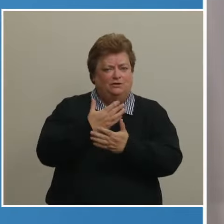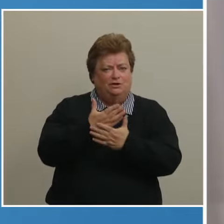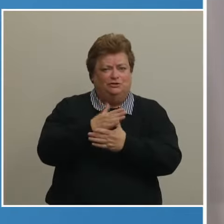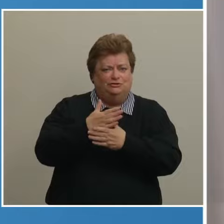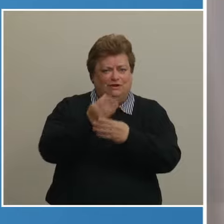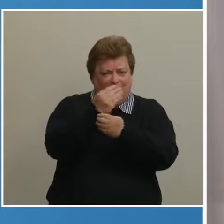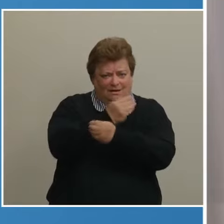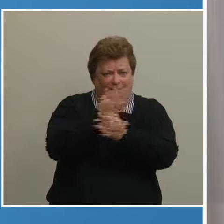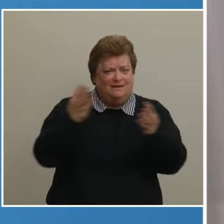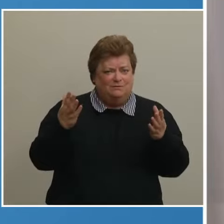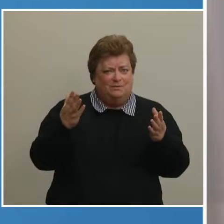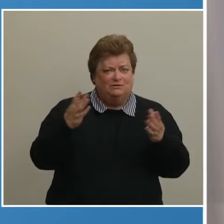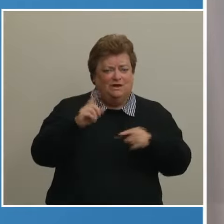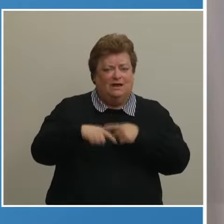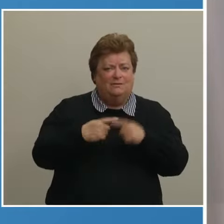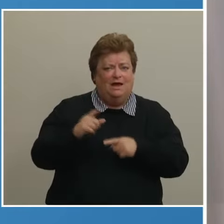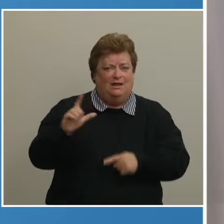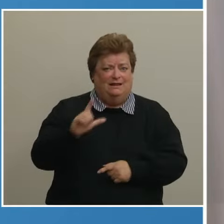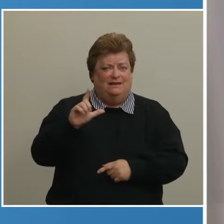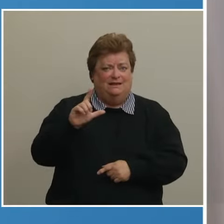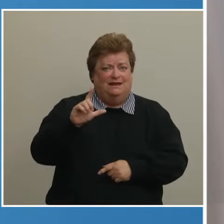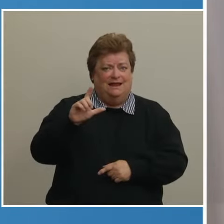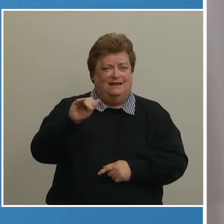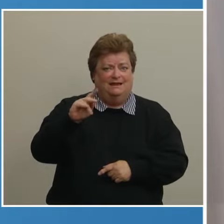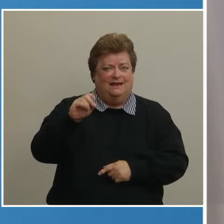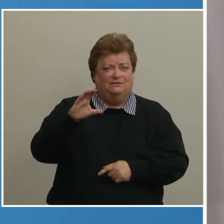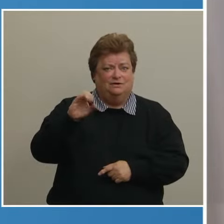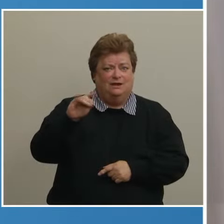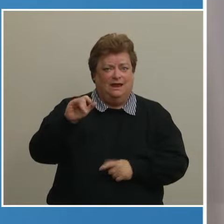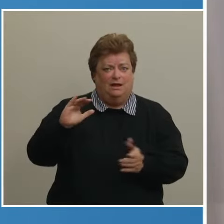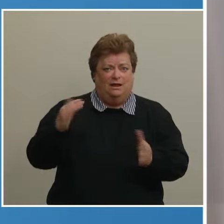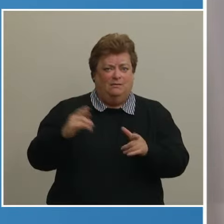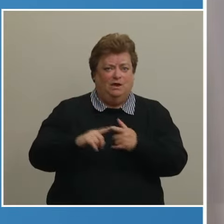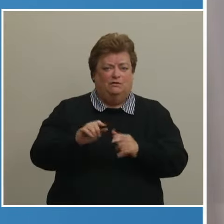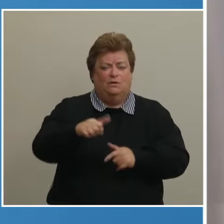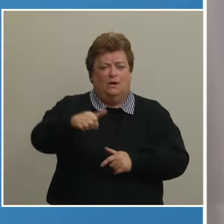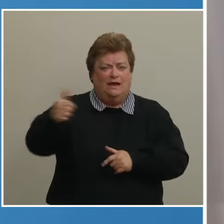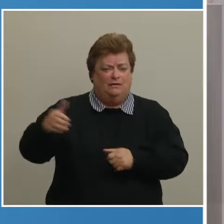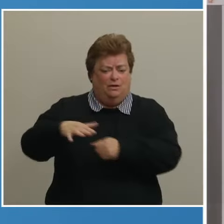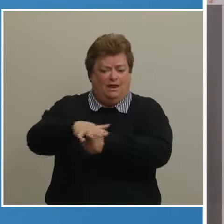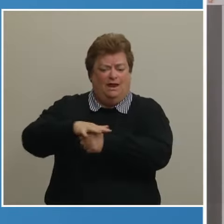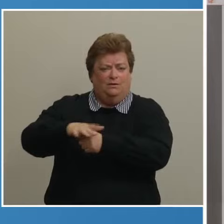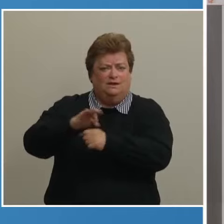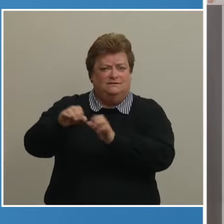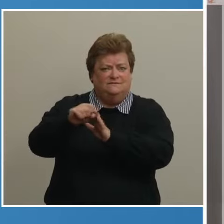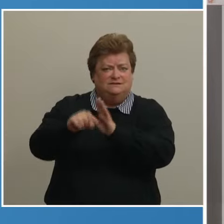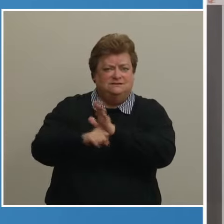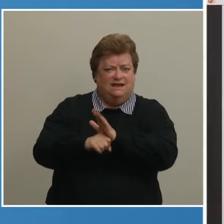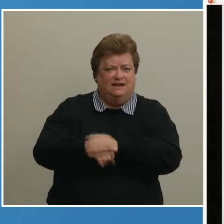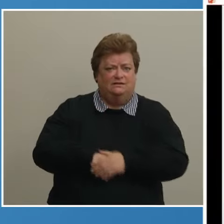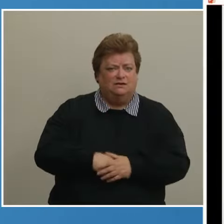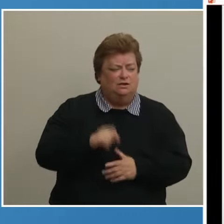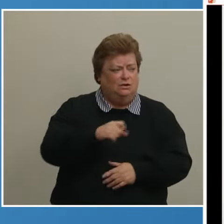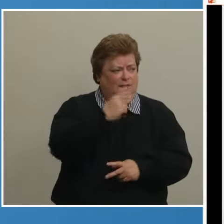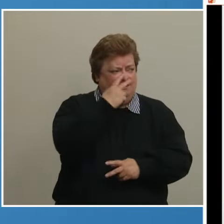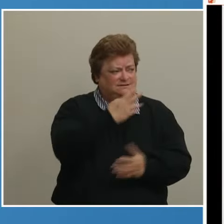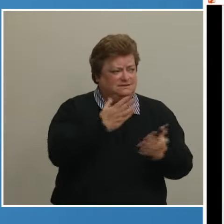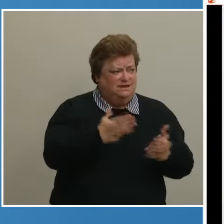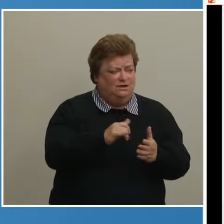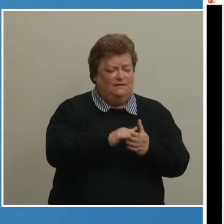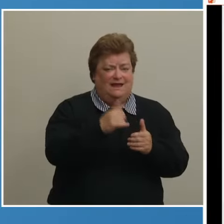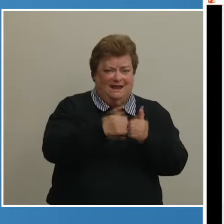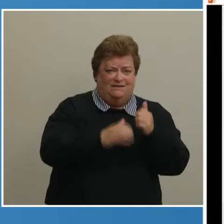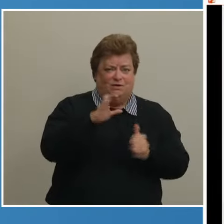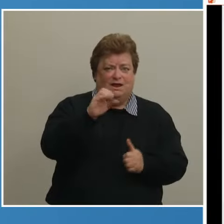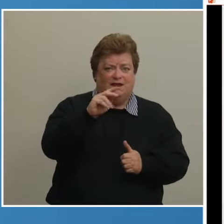updated information with you about how Lancaster County compares to other areas of the state. You'll see here that every county